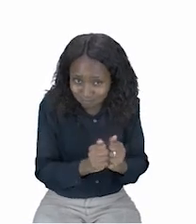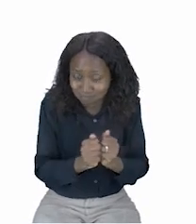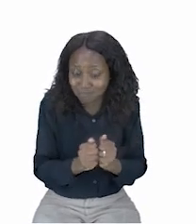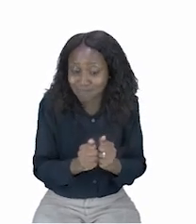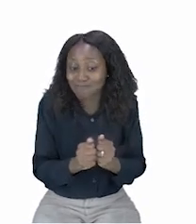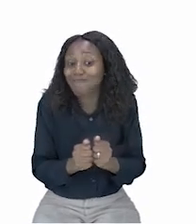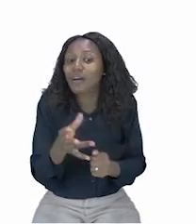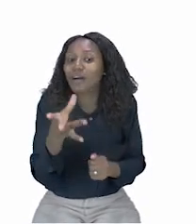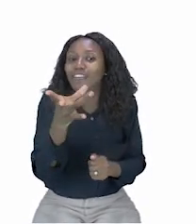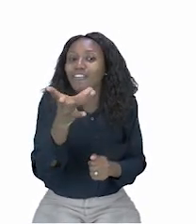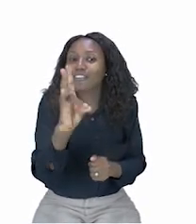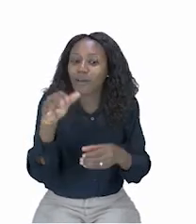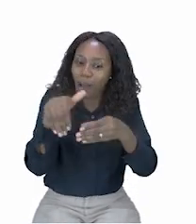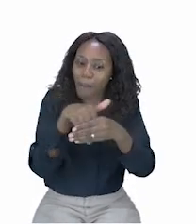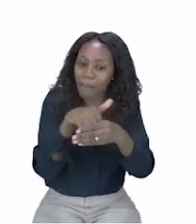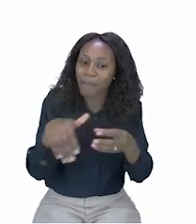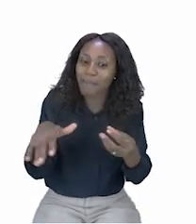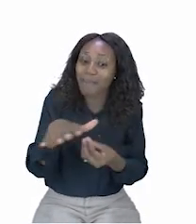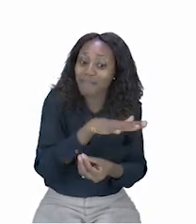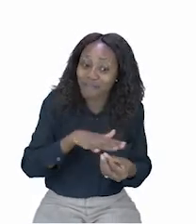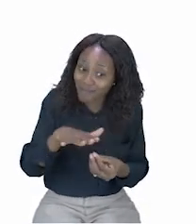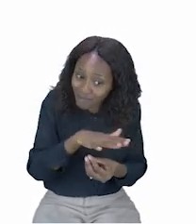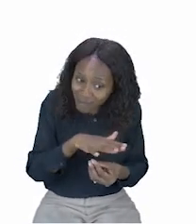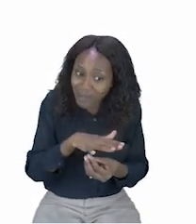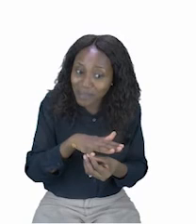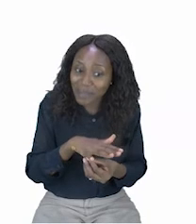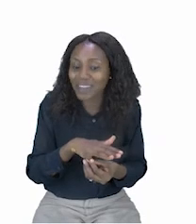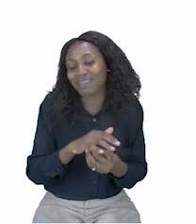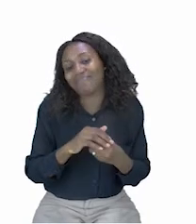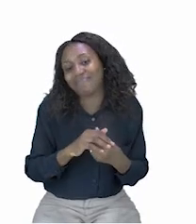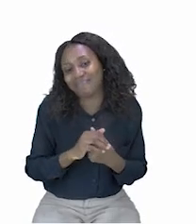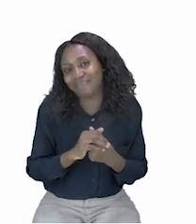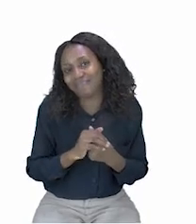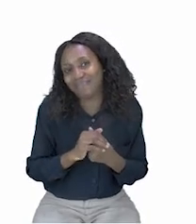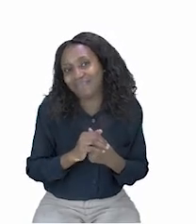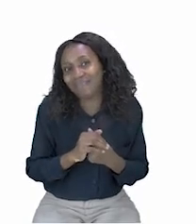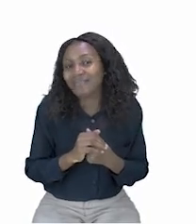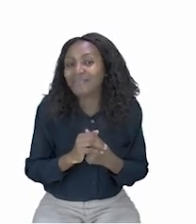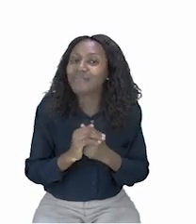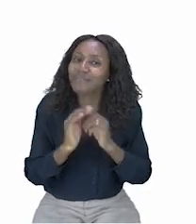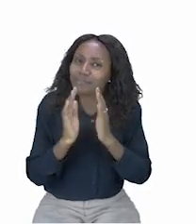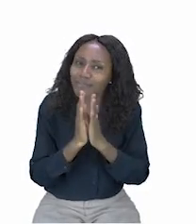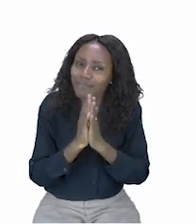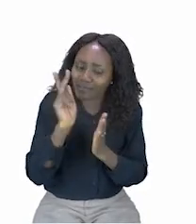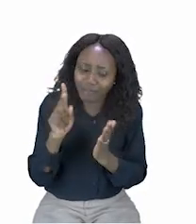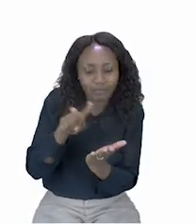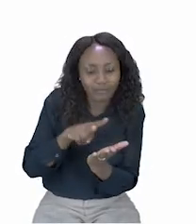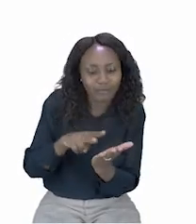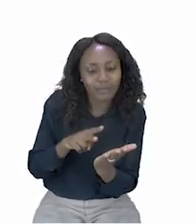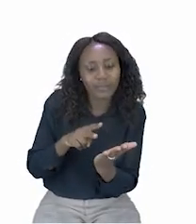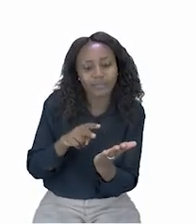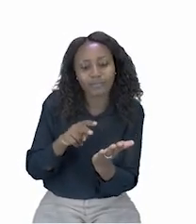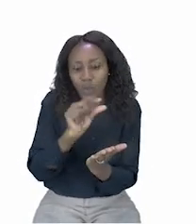7, including the person who is talking. I'd like you to please go back to the